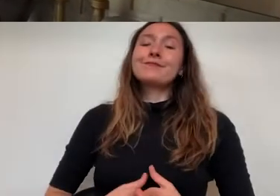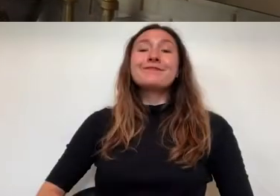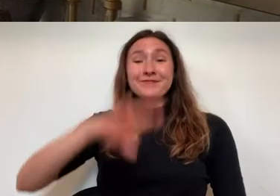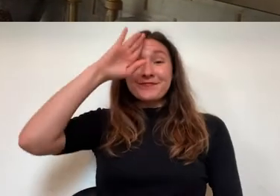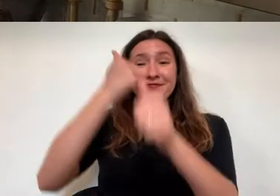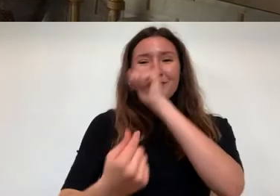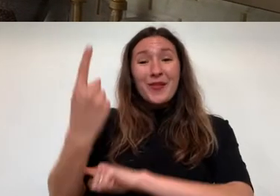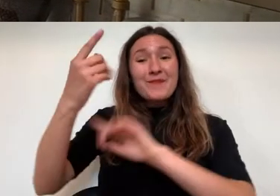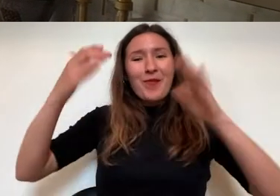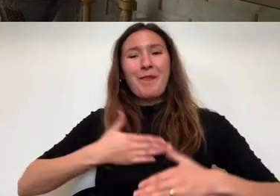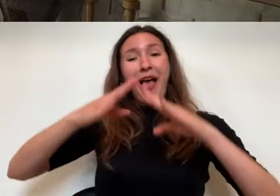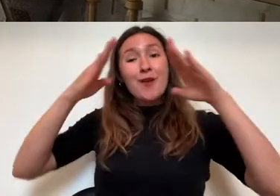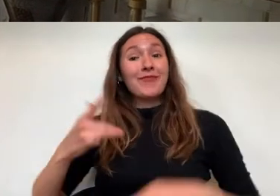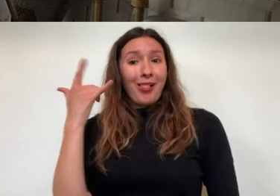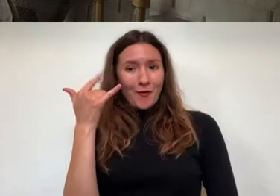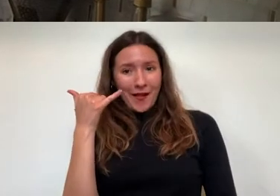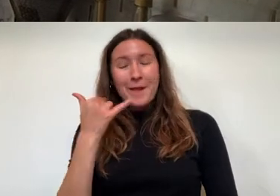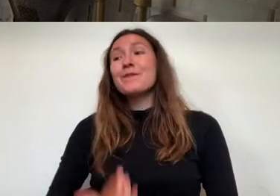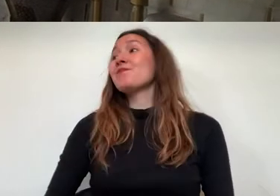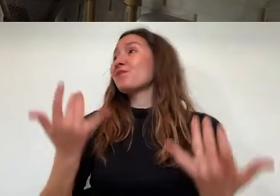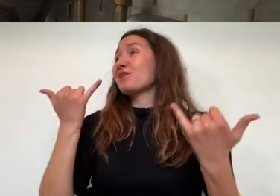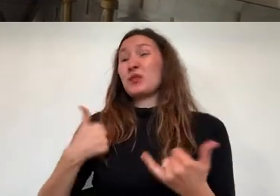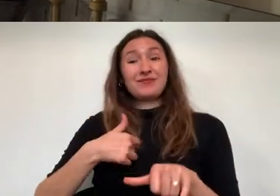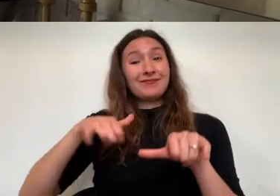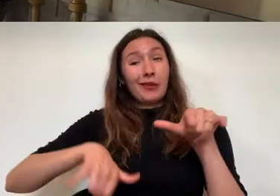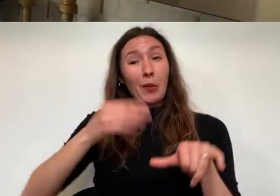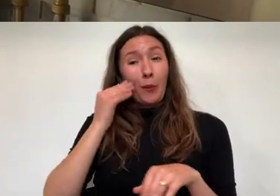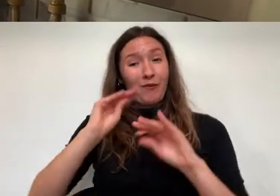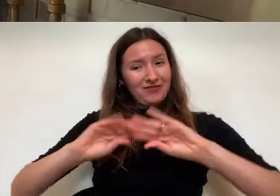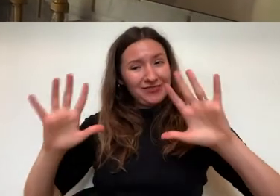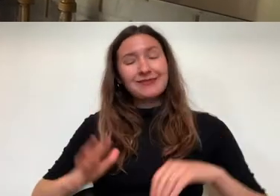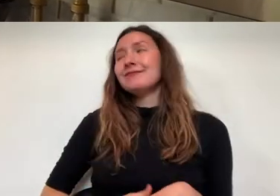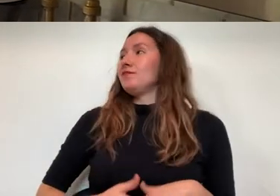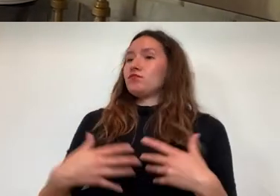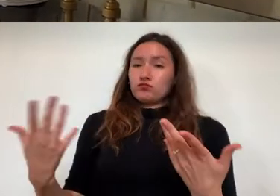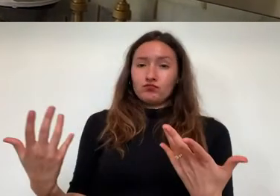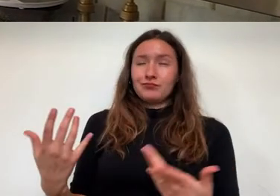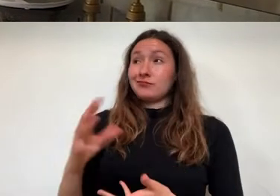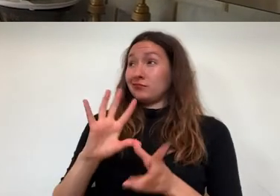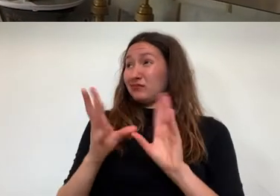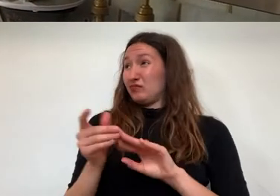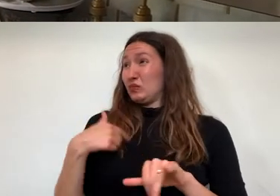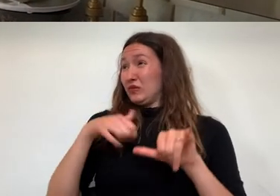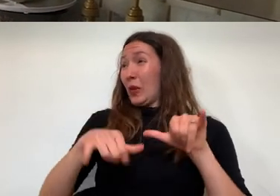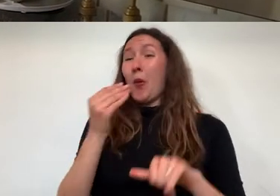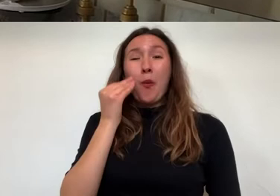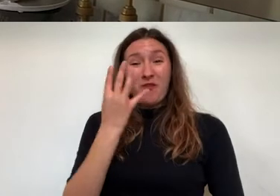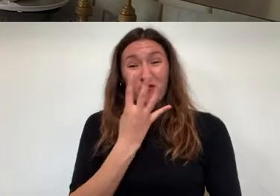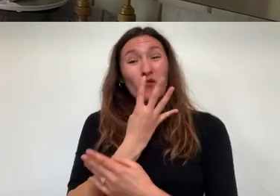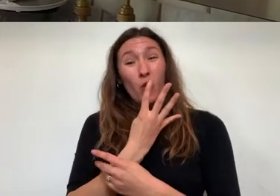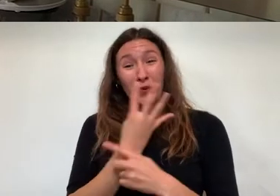Hey guys, welcome to California, and it is quarantine central around here. This is week 4